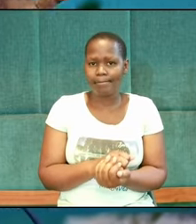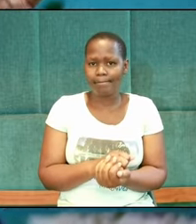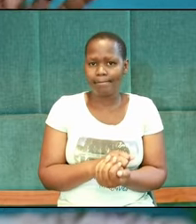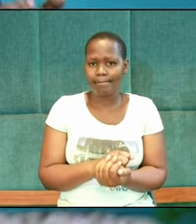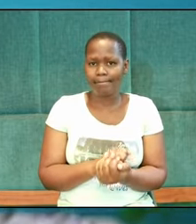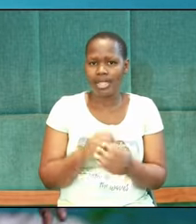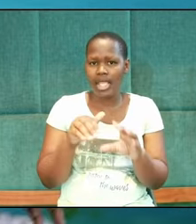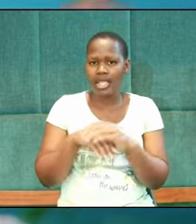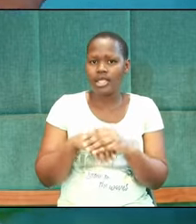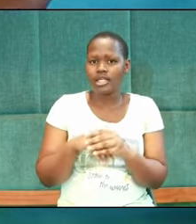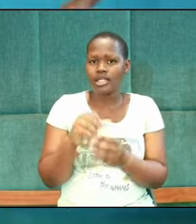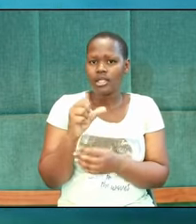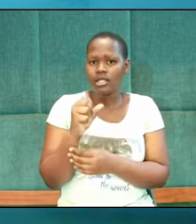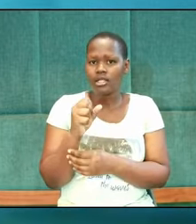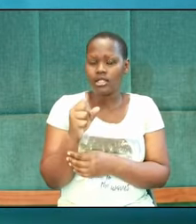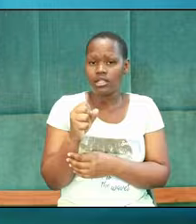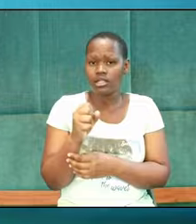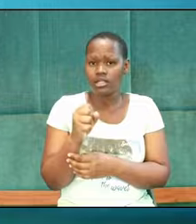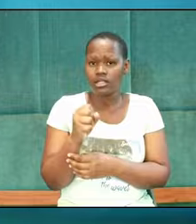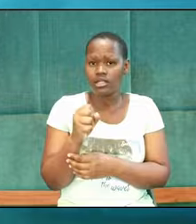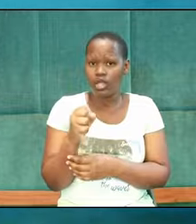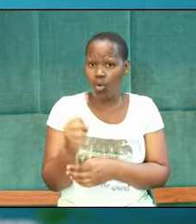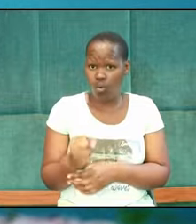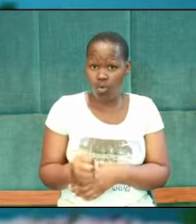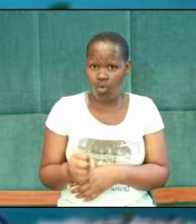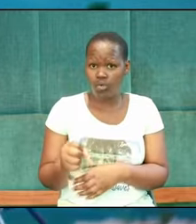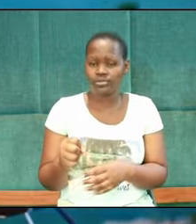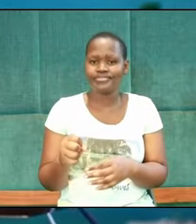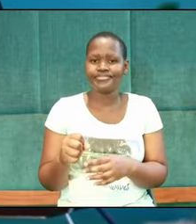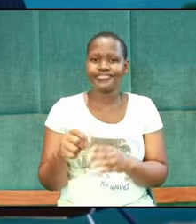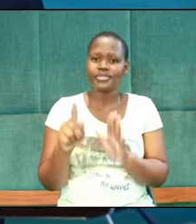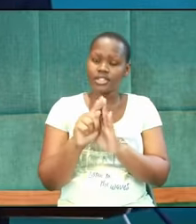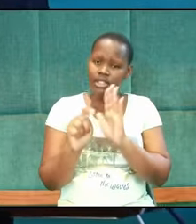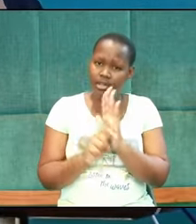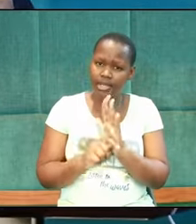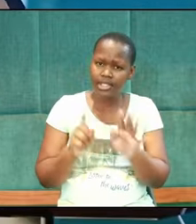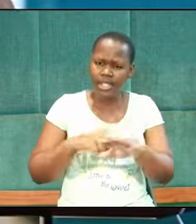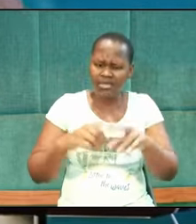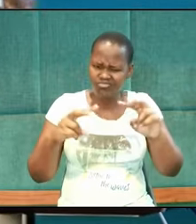In the Old Testament, when you look for the word